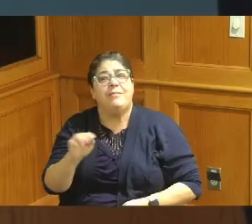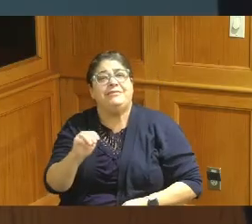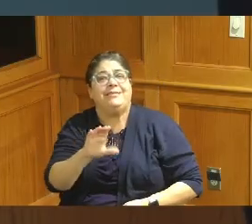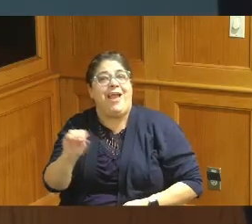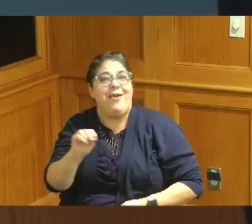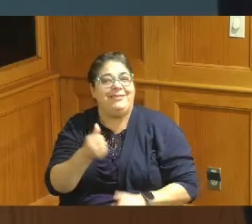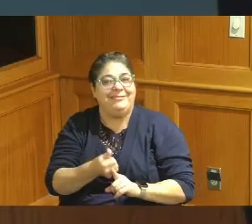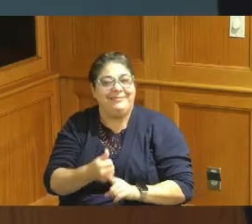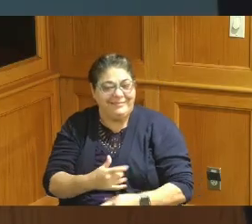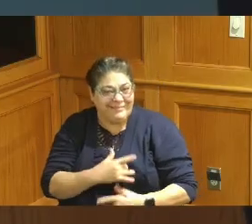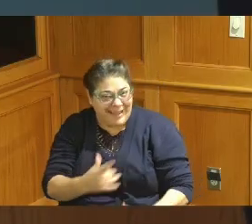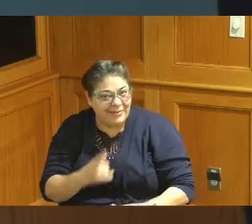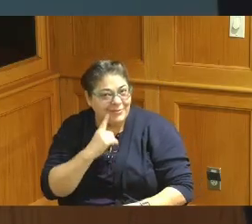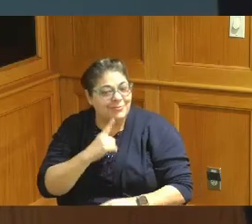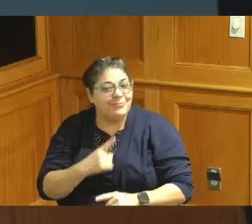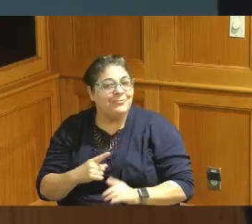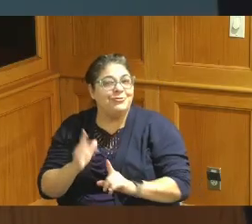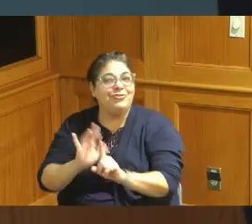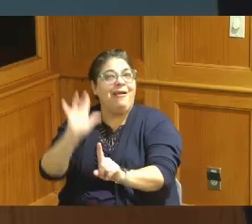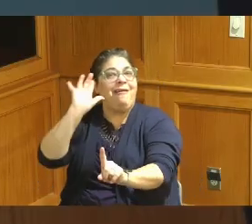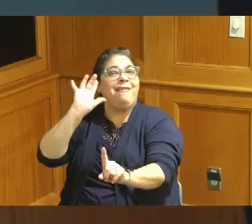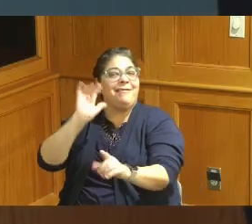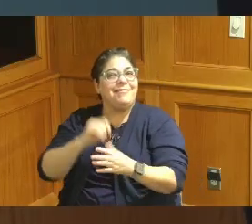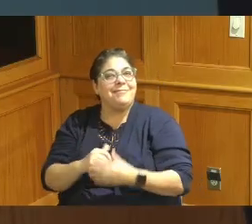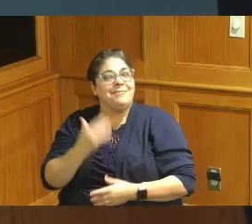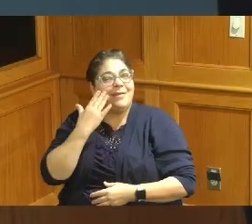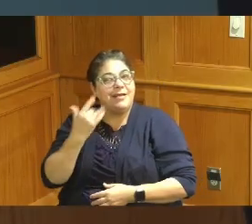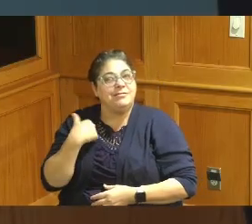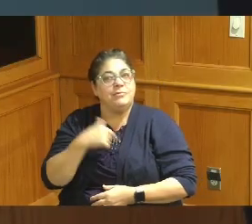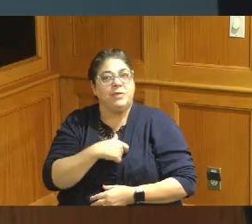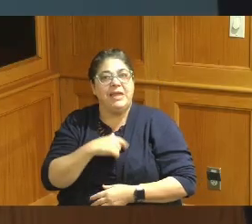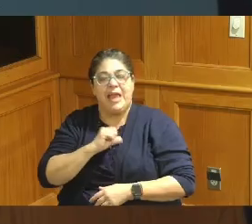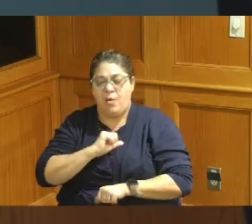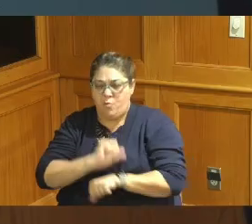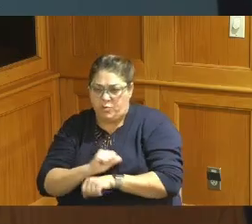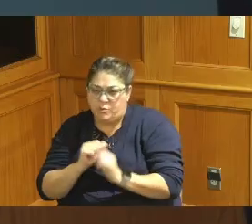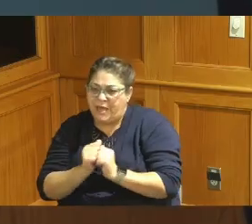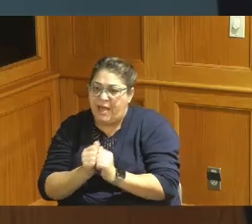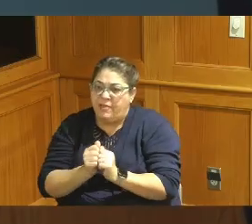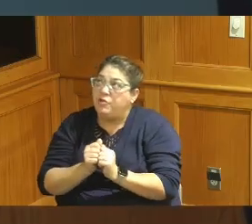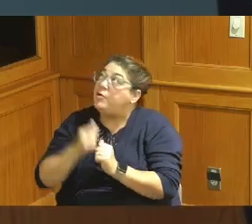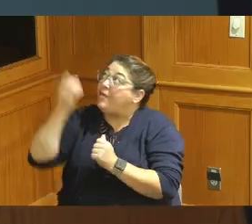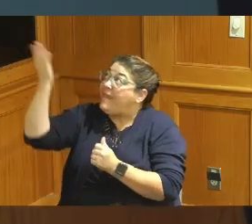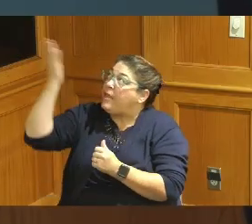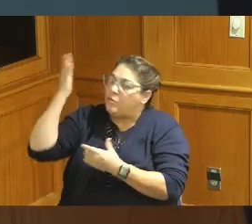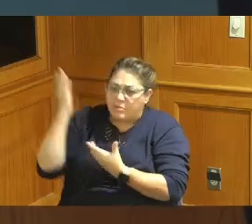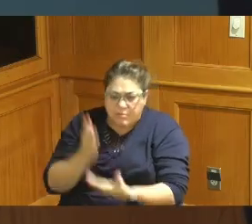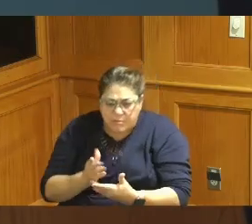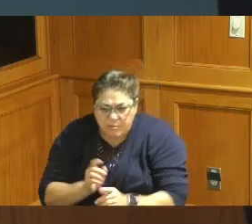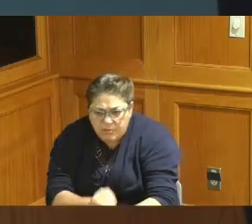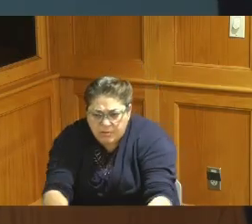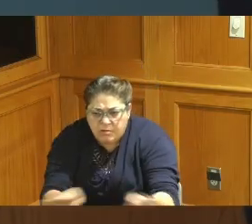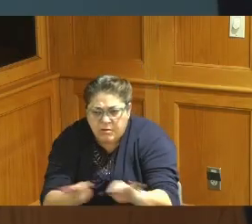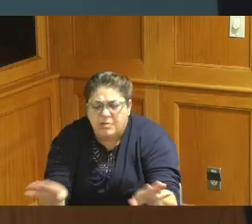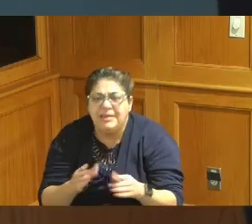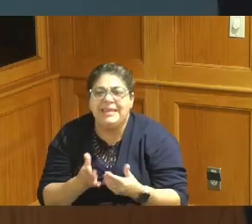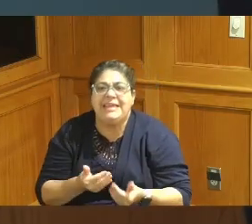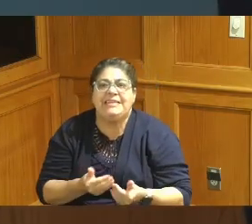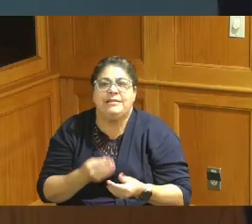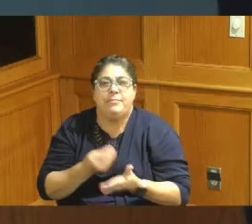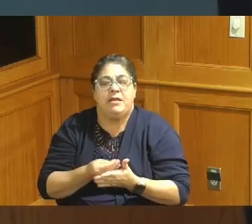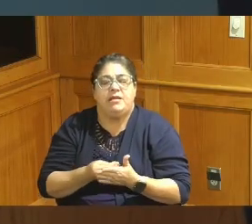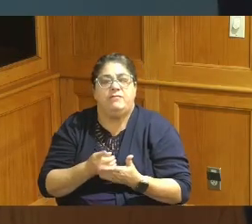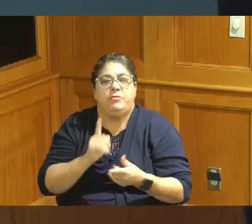out when it comes to our ability to collaborate and get the money down to where it belongs. But as far as this idea